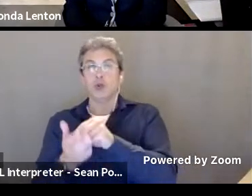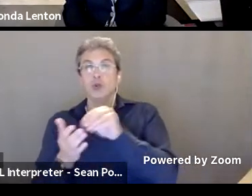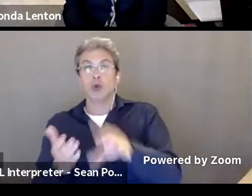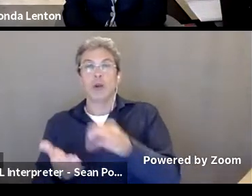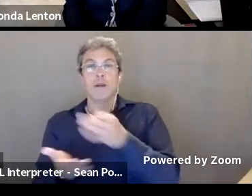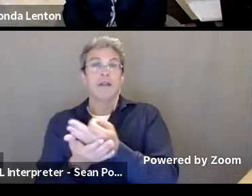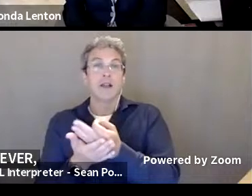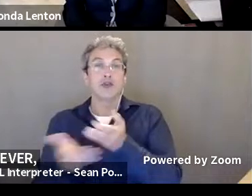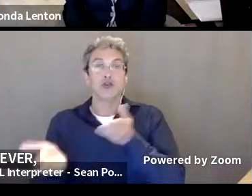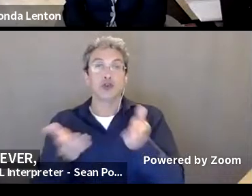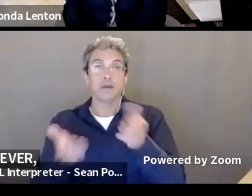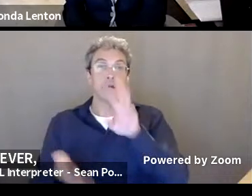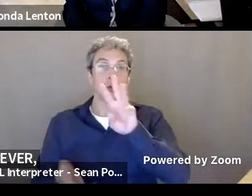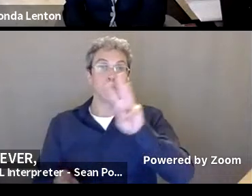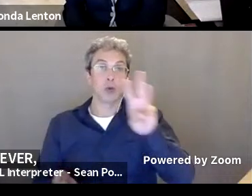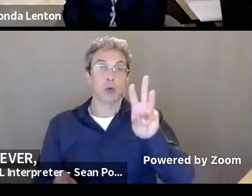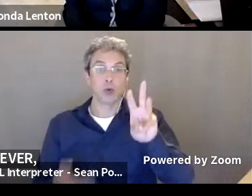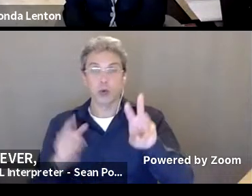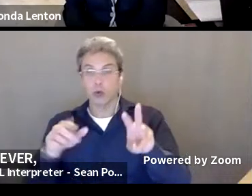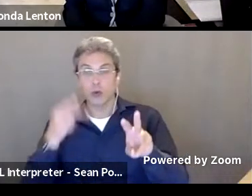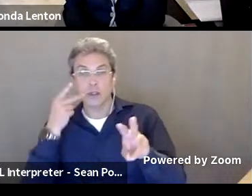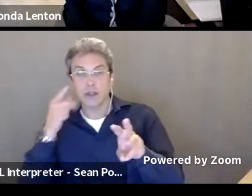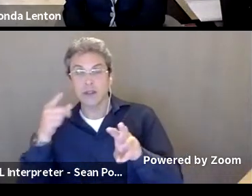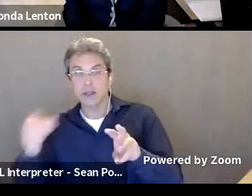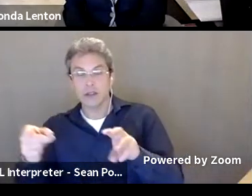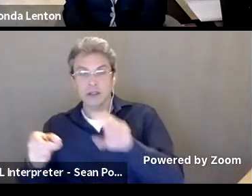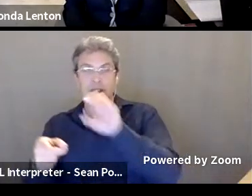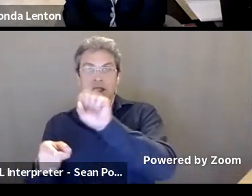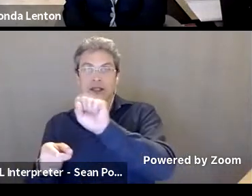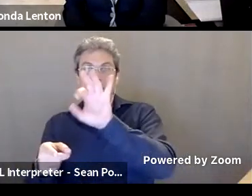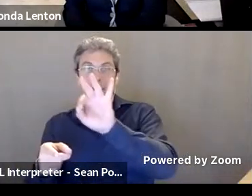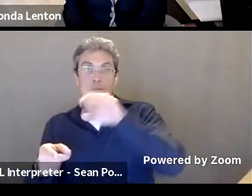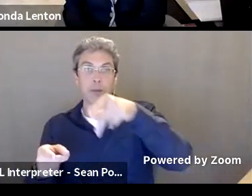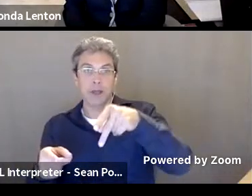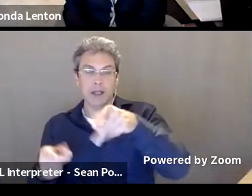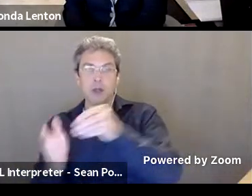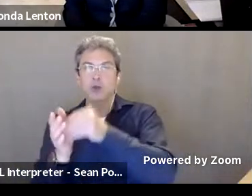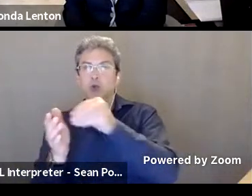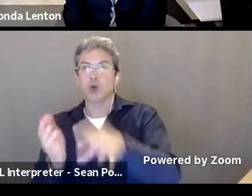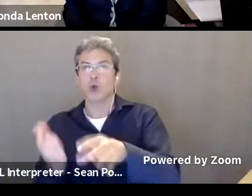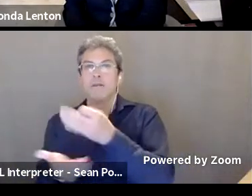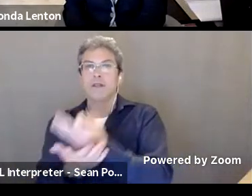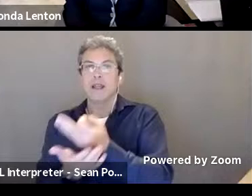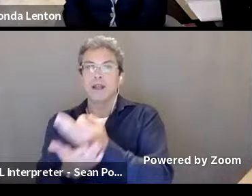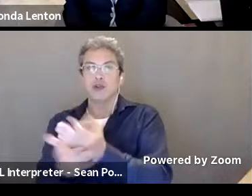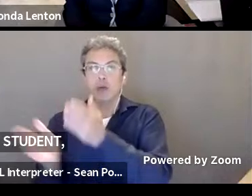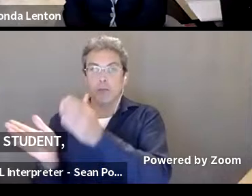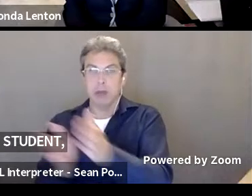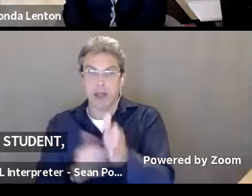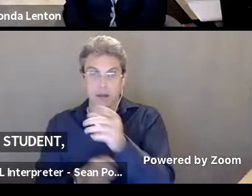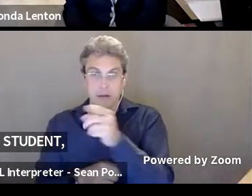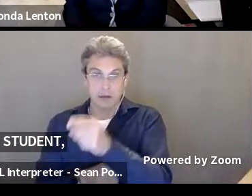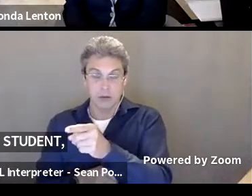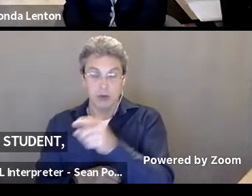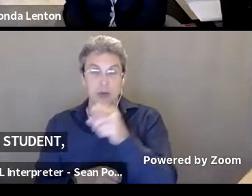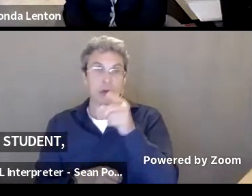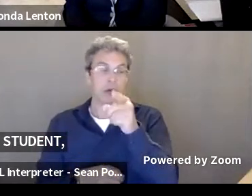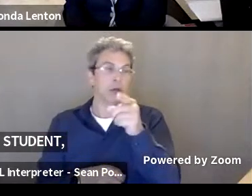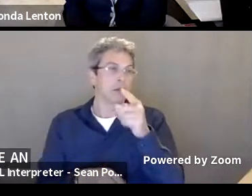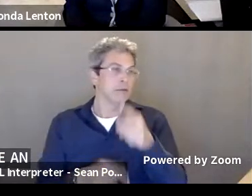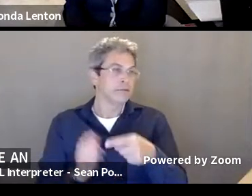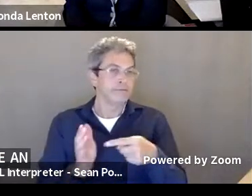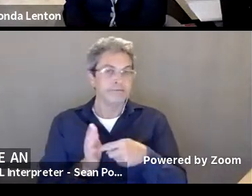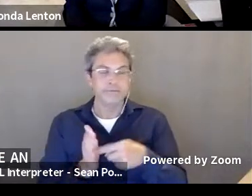site, you'll see an SFP, a Student Financial Plan. If you are having difficulty purchasing books